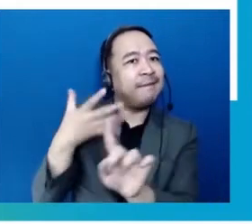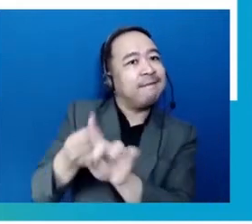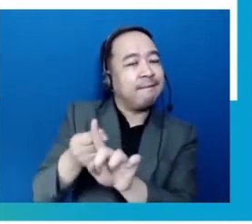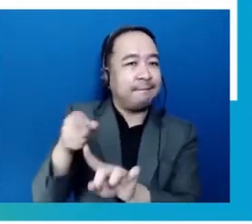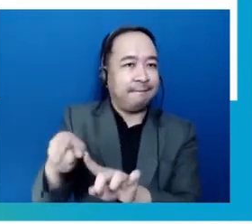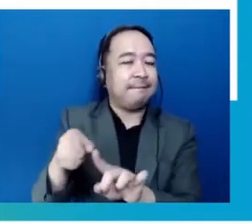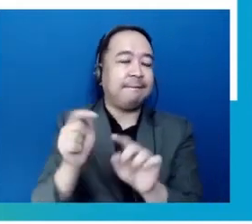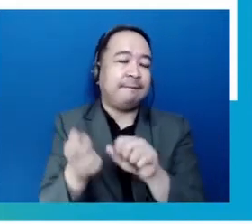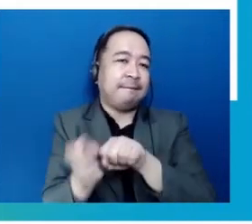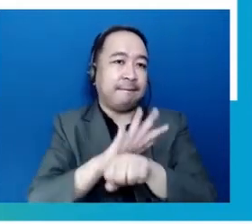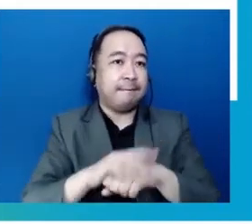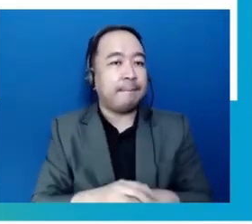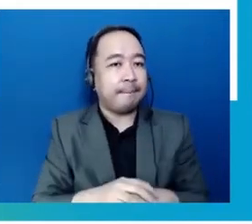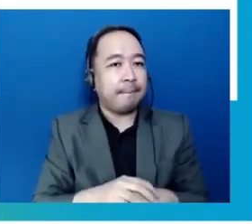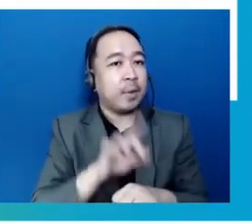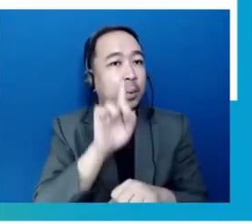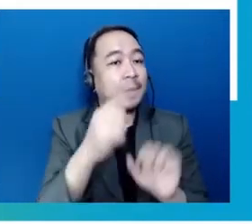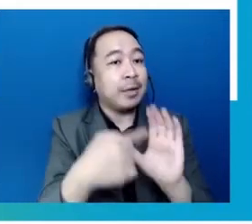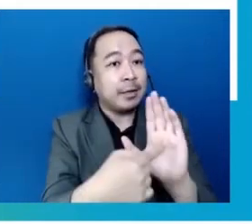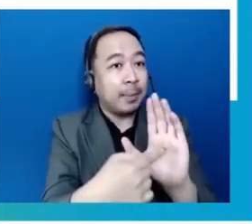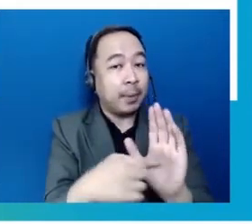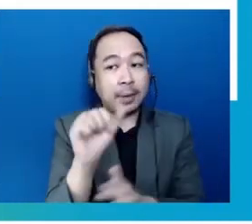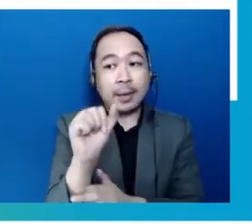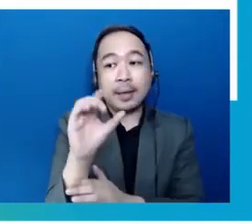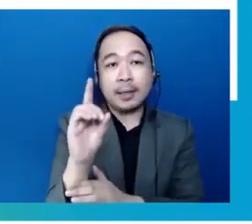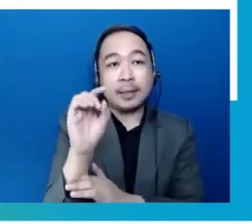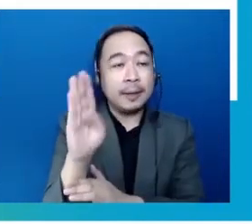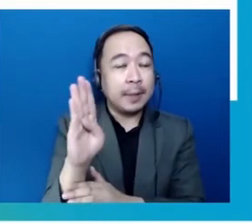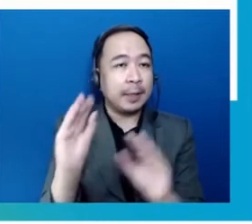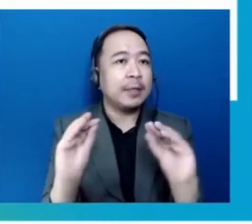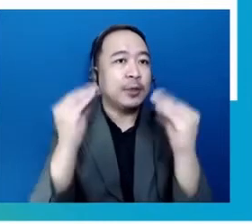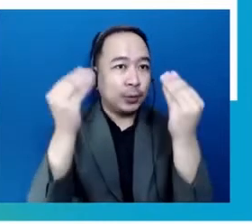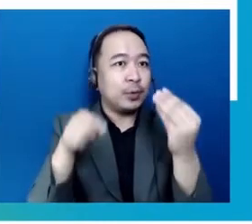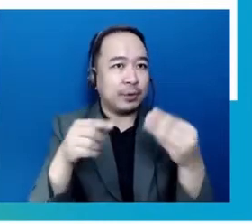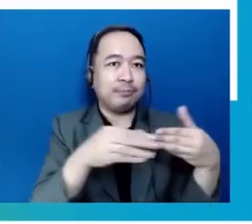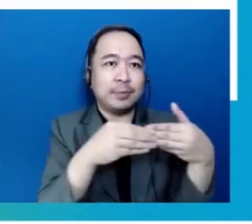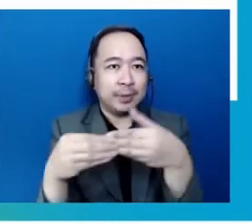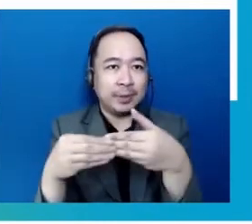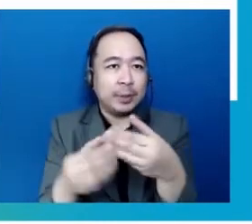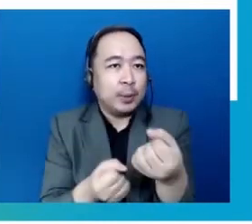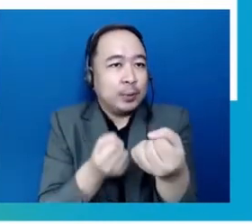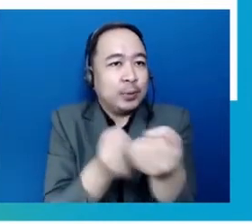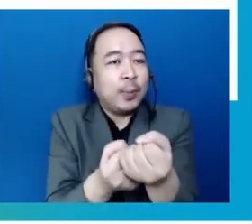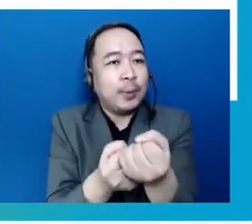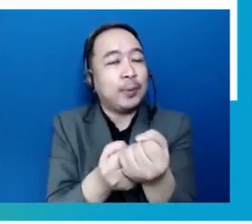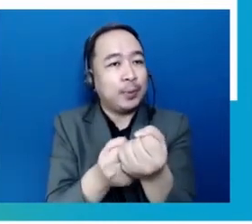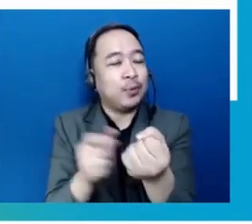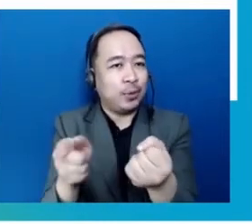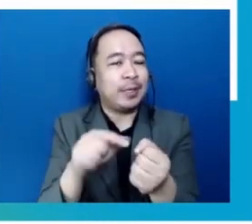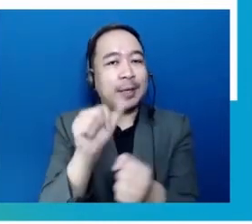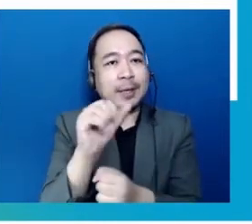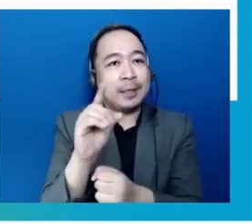Another example is in Nepal, where ADB's Youth for Asia team has supported the ADB-funded